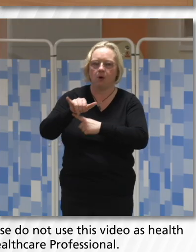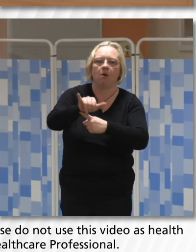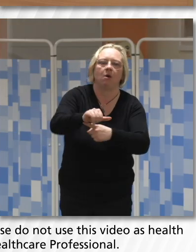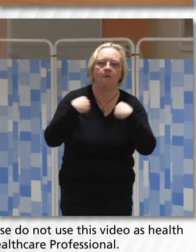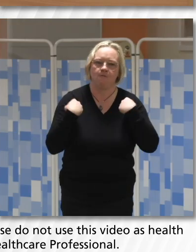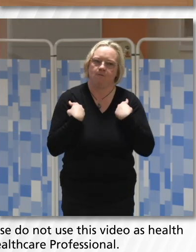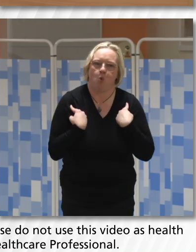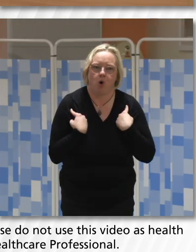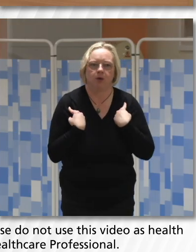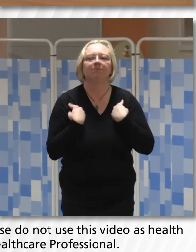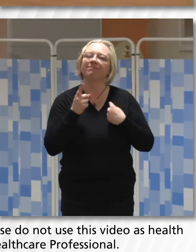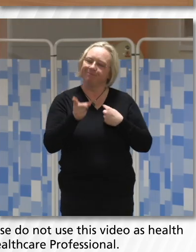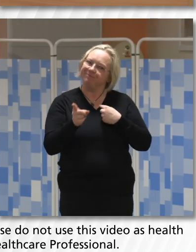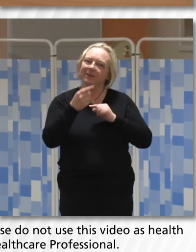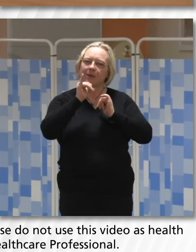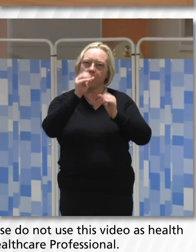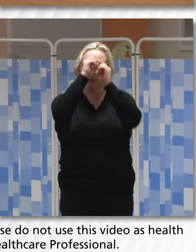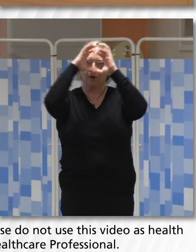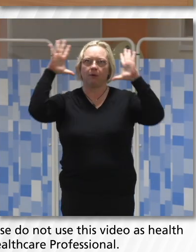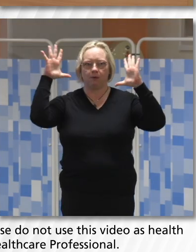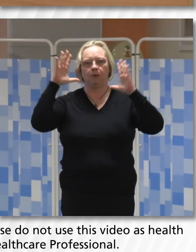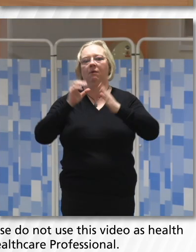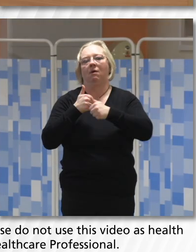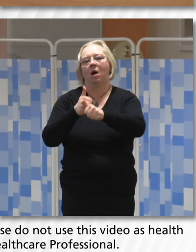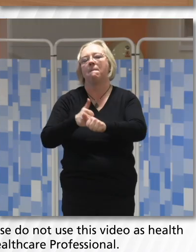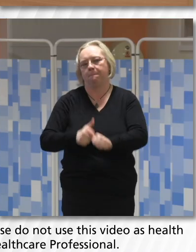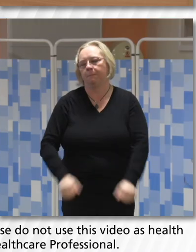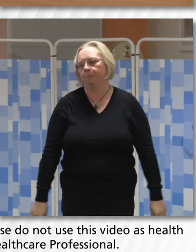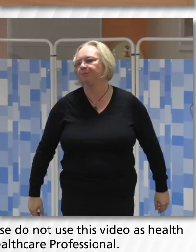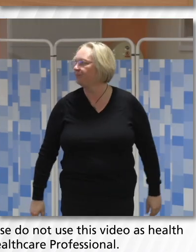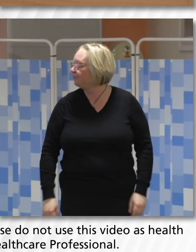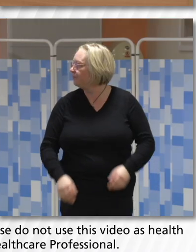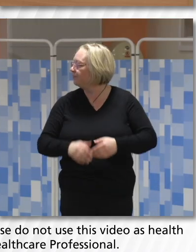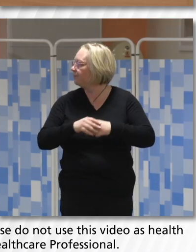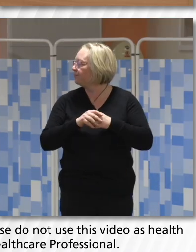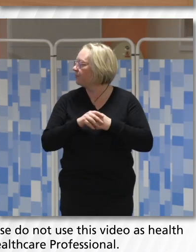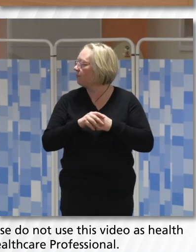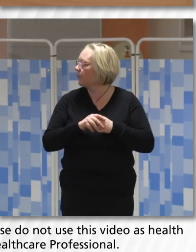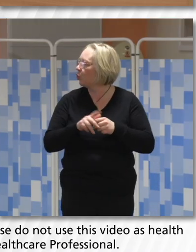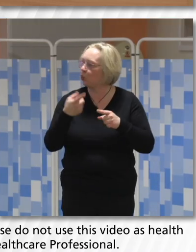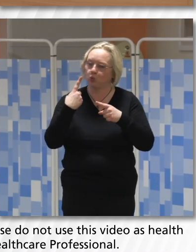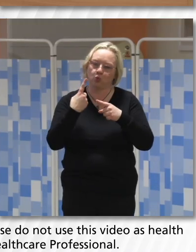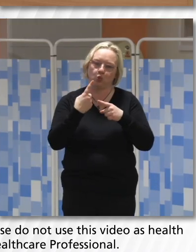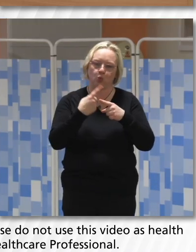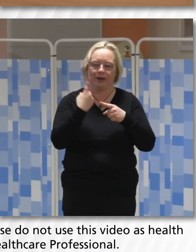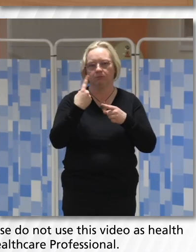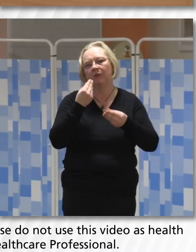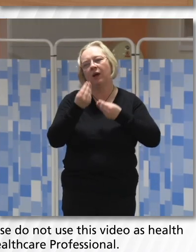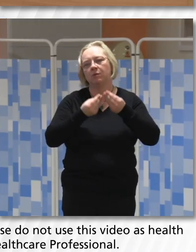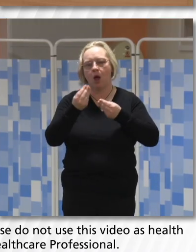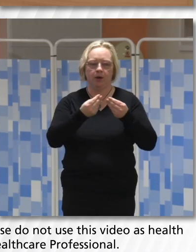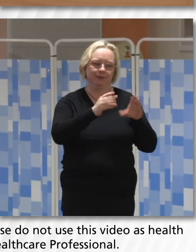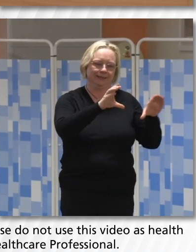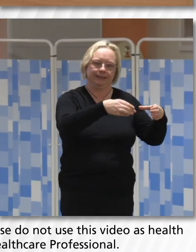often still there. It's just that processing. So a quick sort of rundown of what the different members of the team